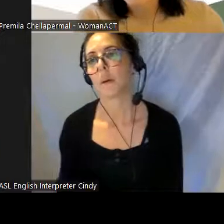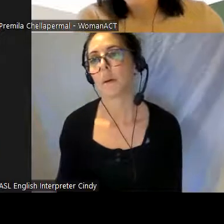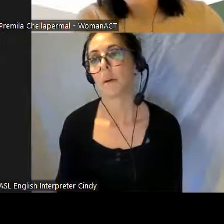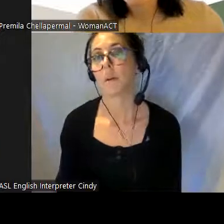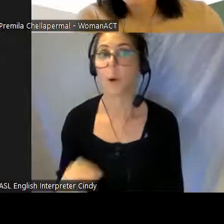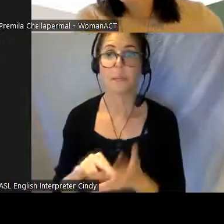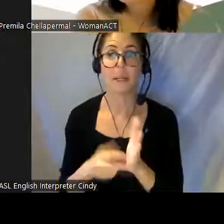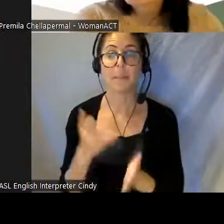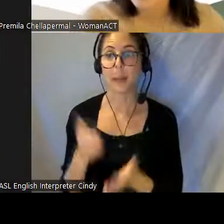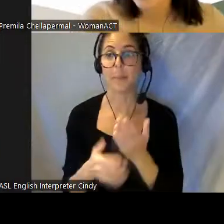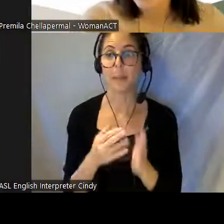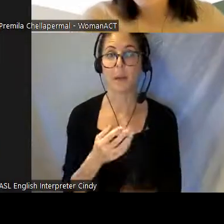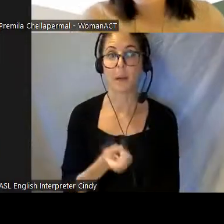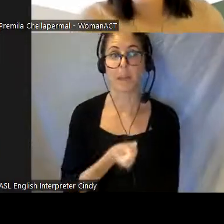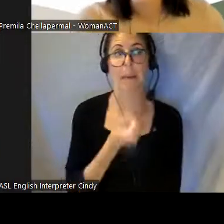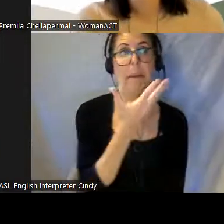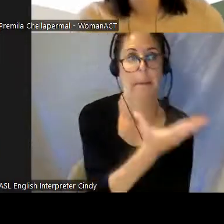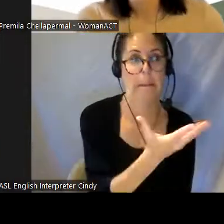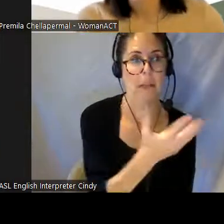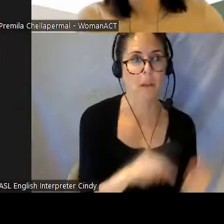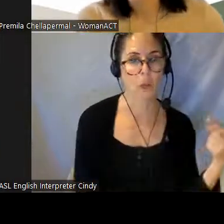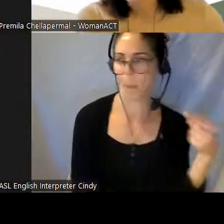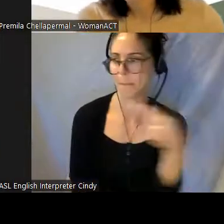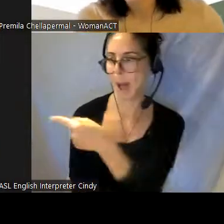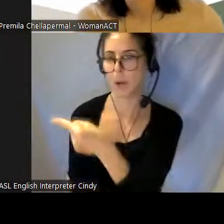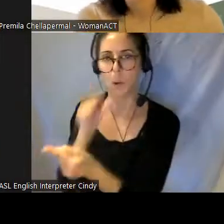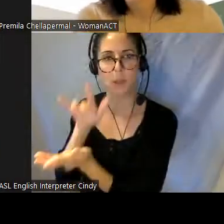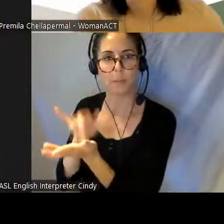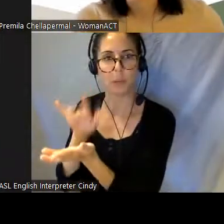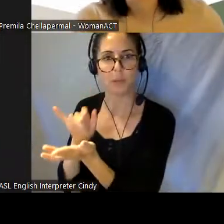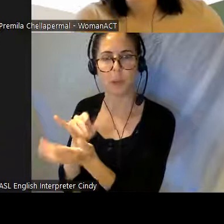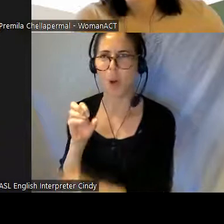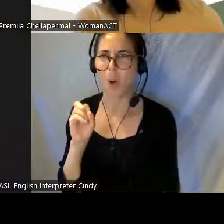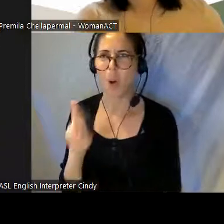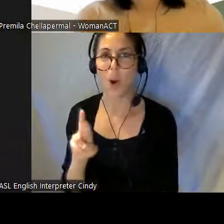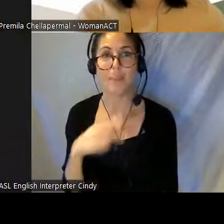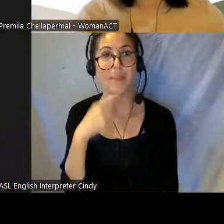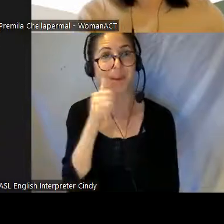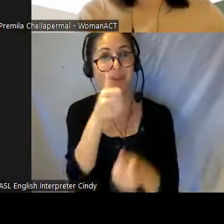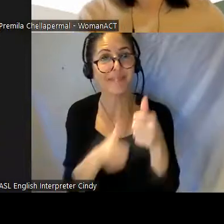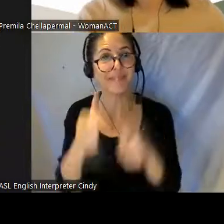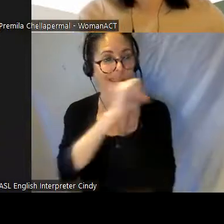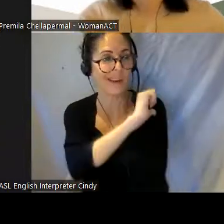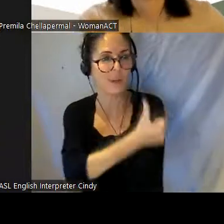shared with them would go back to their abusers, or they generally had a mistrust of authorities.